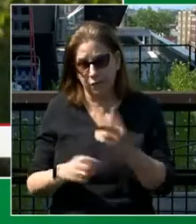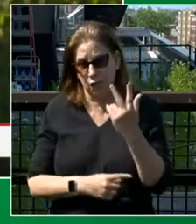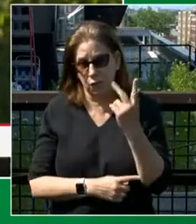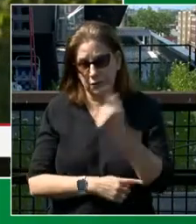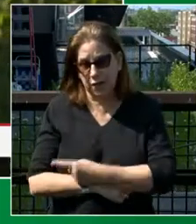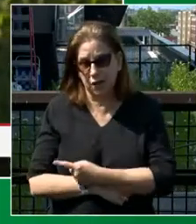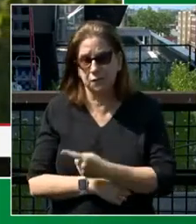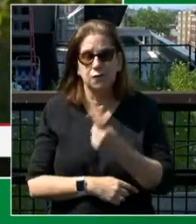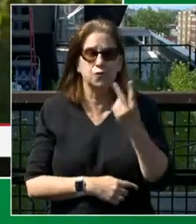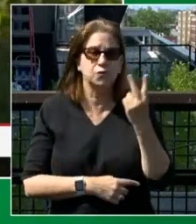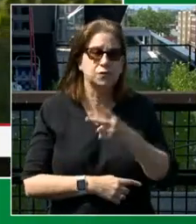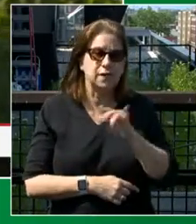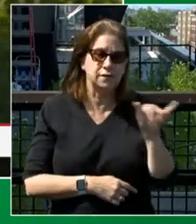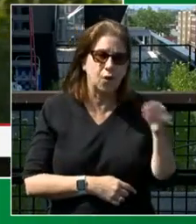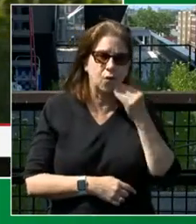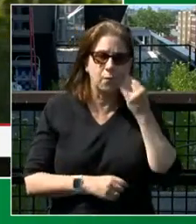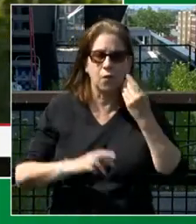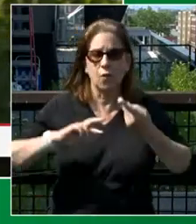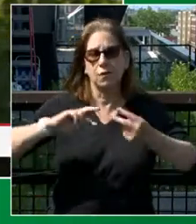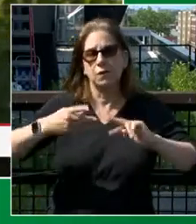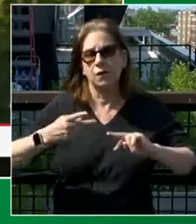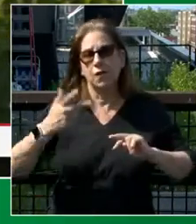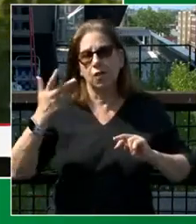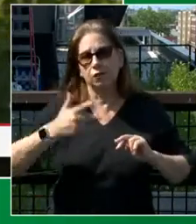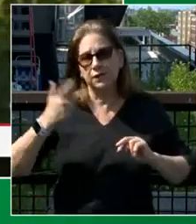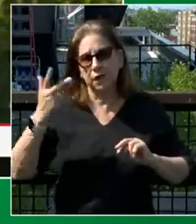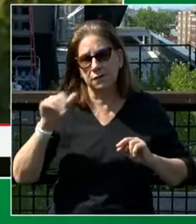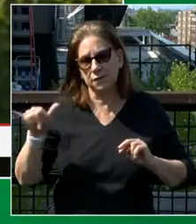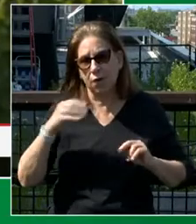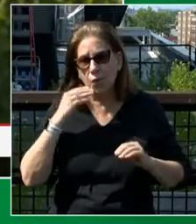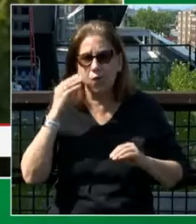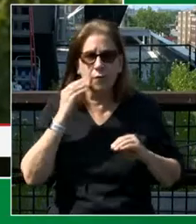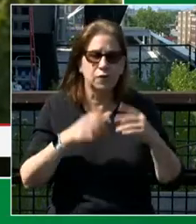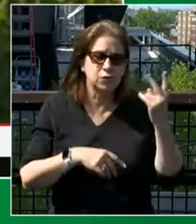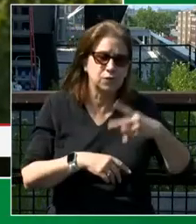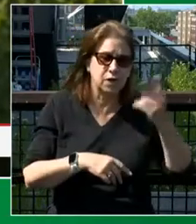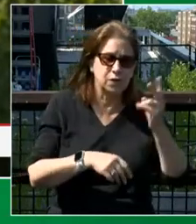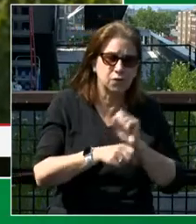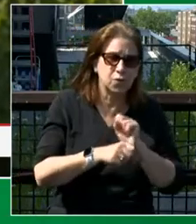heard or seen a couple of weeks ago, actually maybe a month ago. The